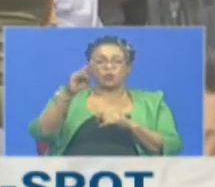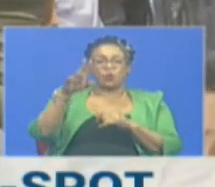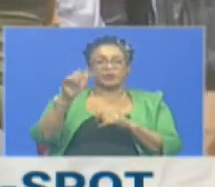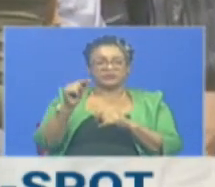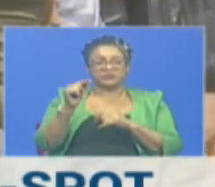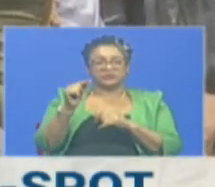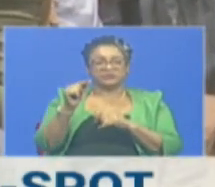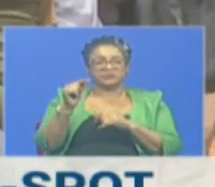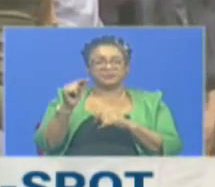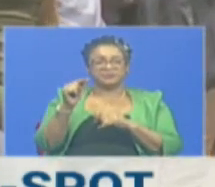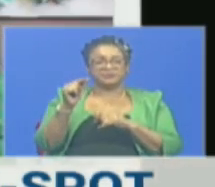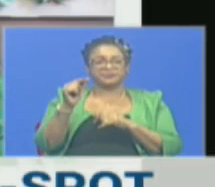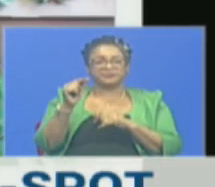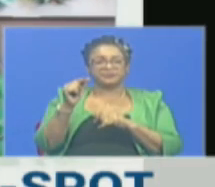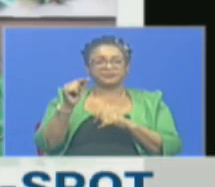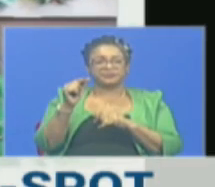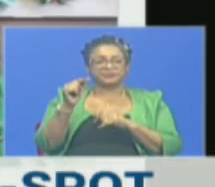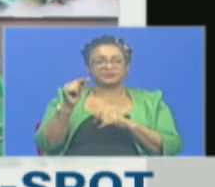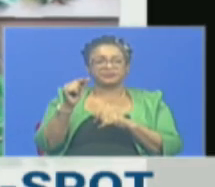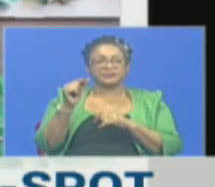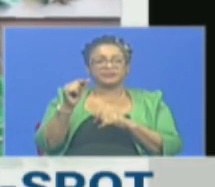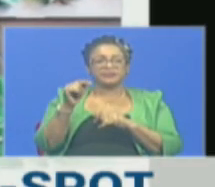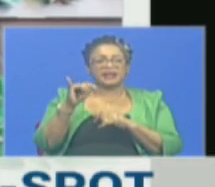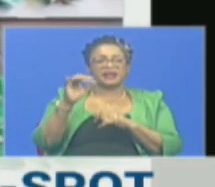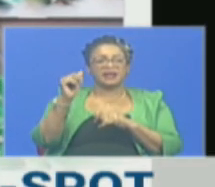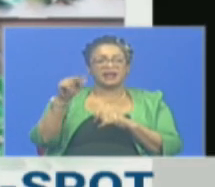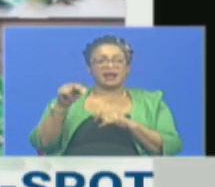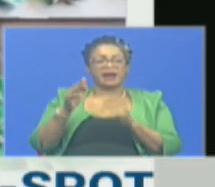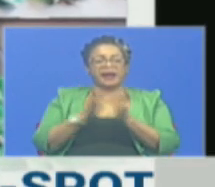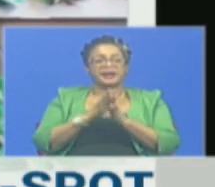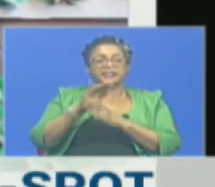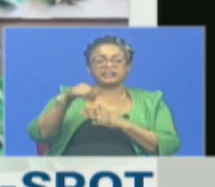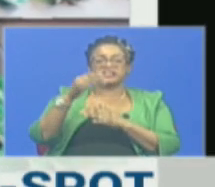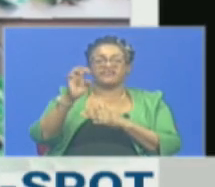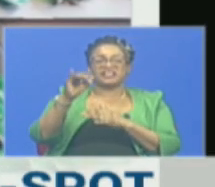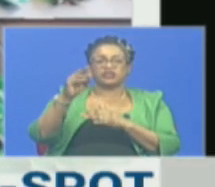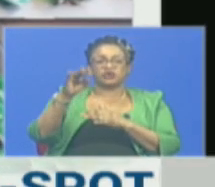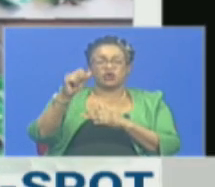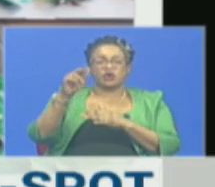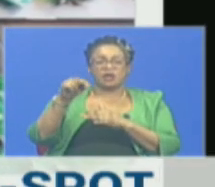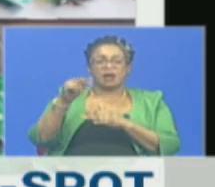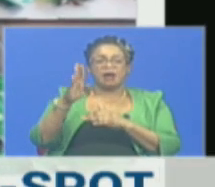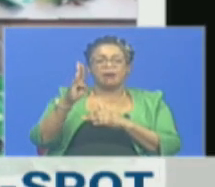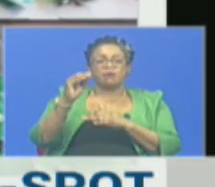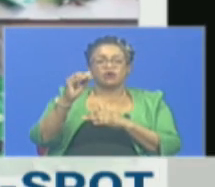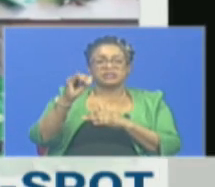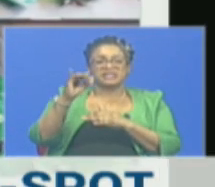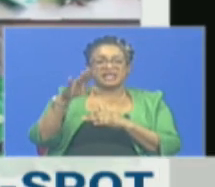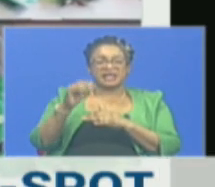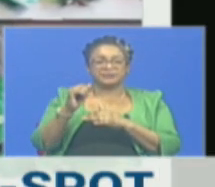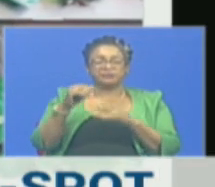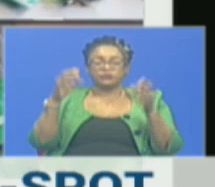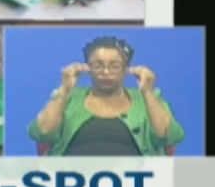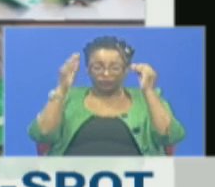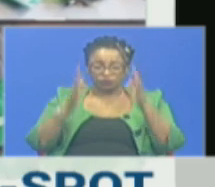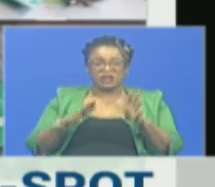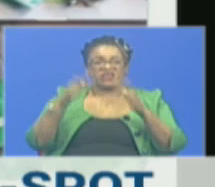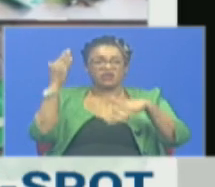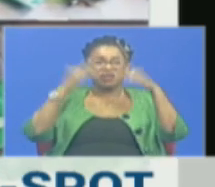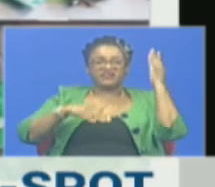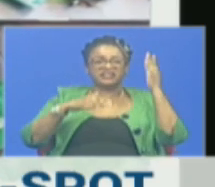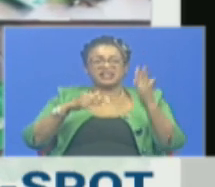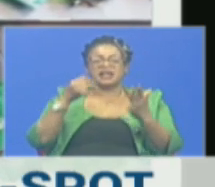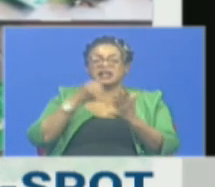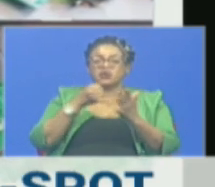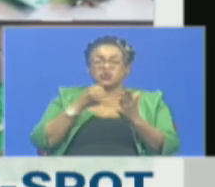Technology, JKUAT. Ian Kinanga and Jefferson Bosire, both students of the university, were among